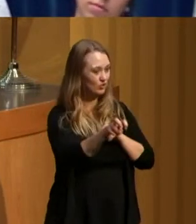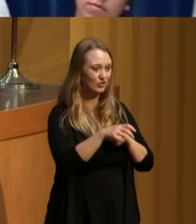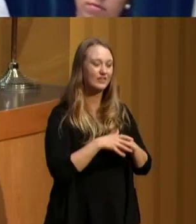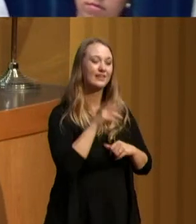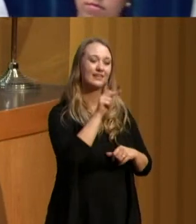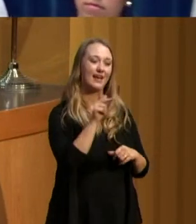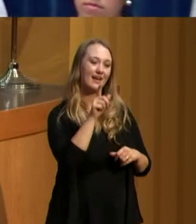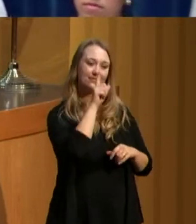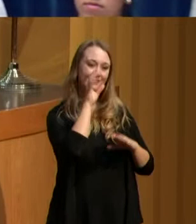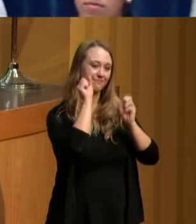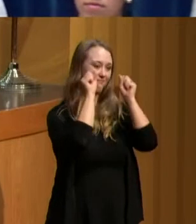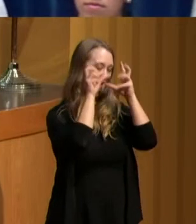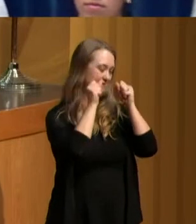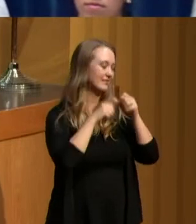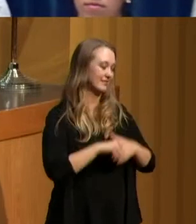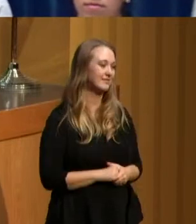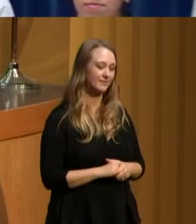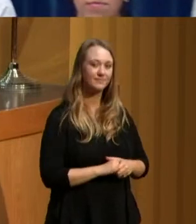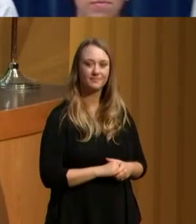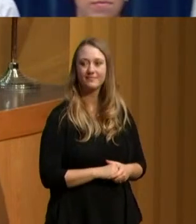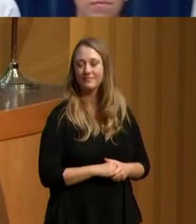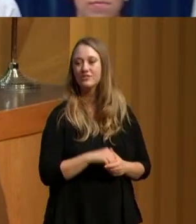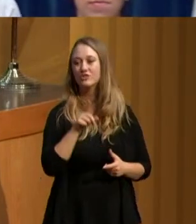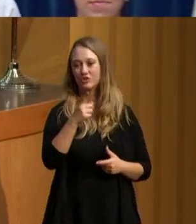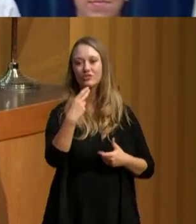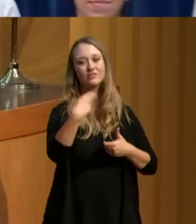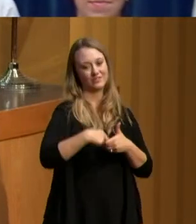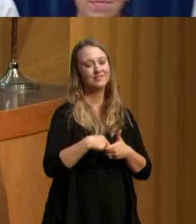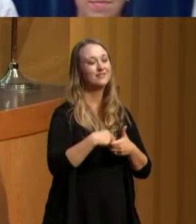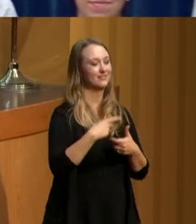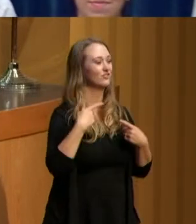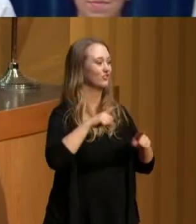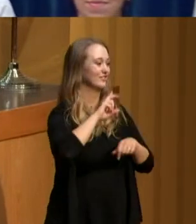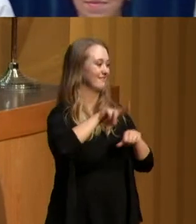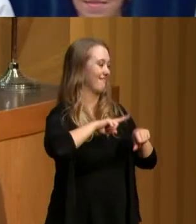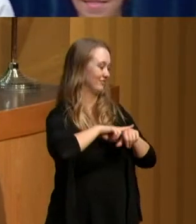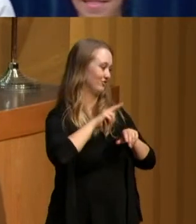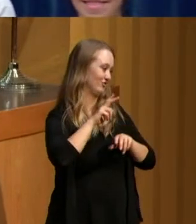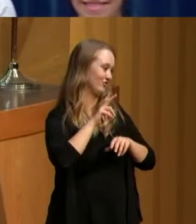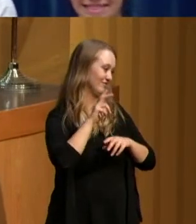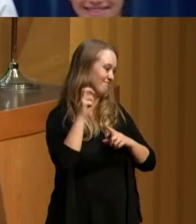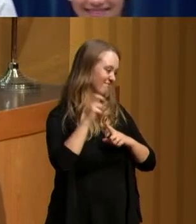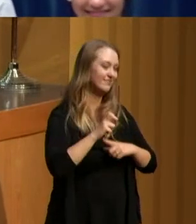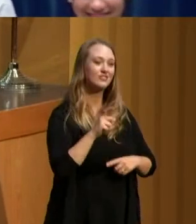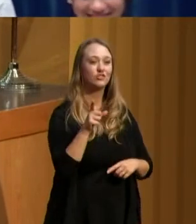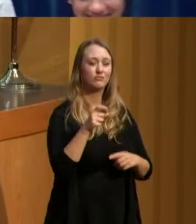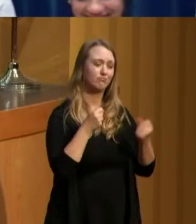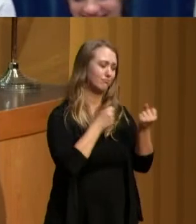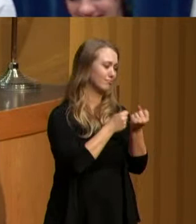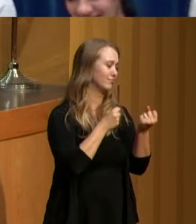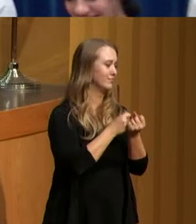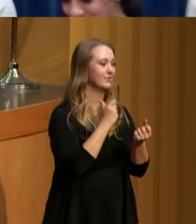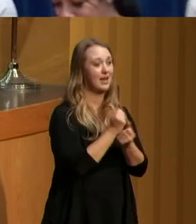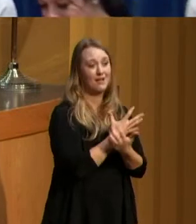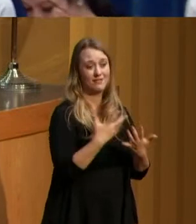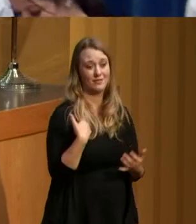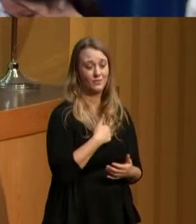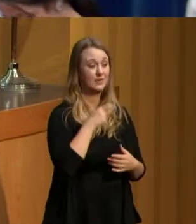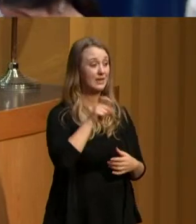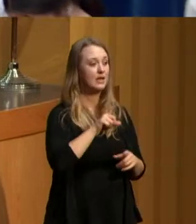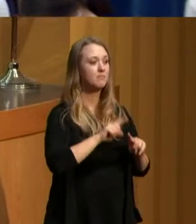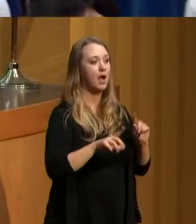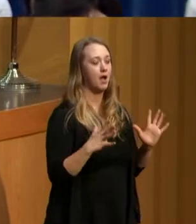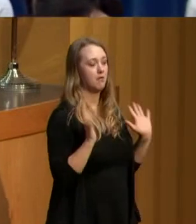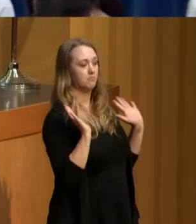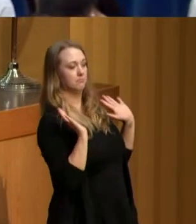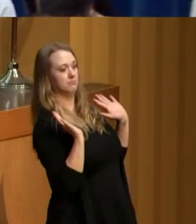just amazing. Again, she was with us at Nationals, but she was there for everything that we needed, but she just stayed out of our way. And being